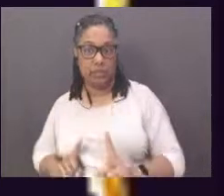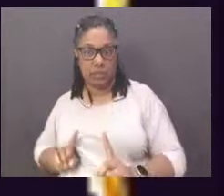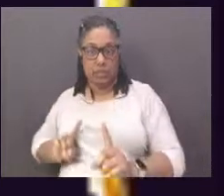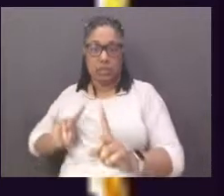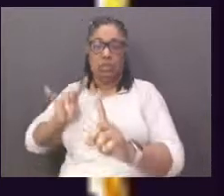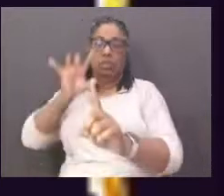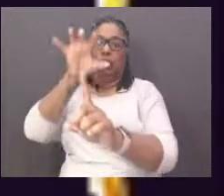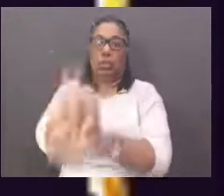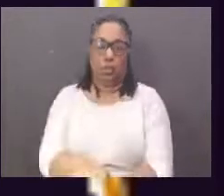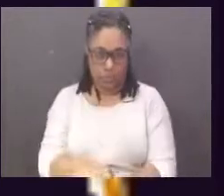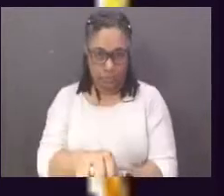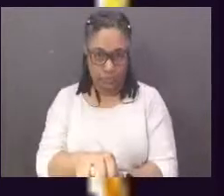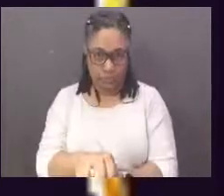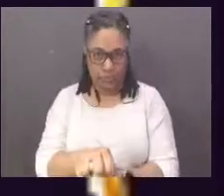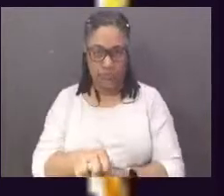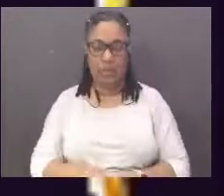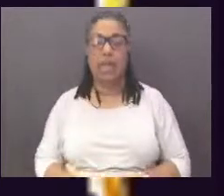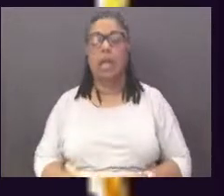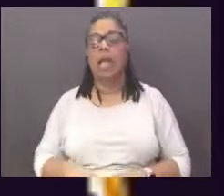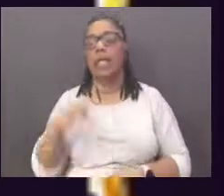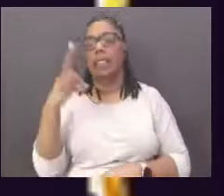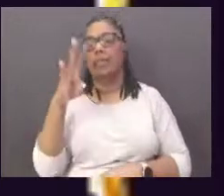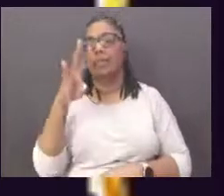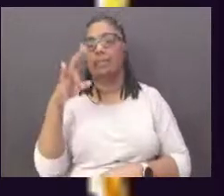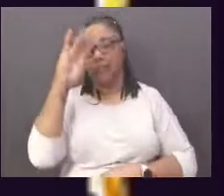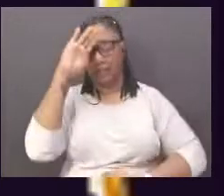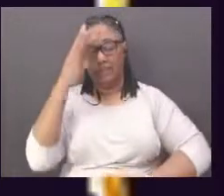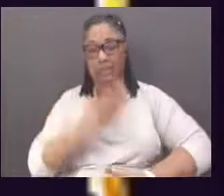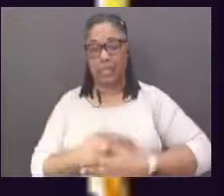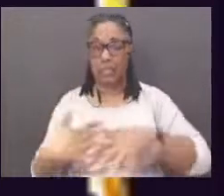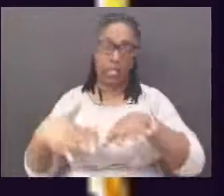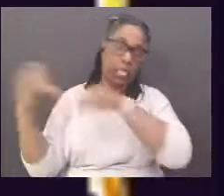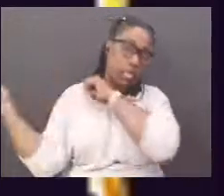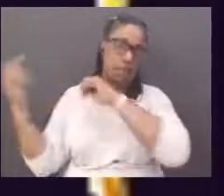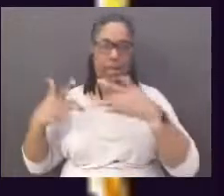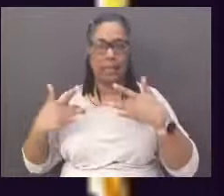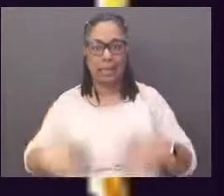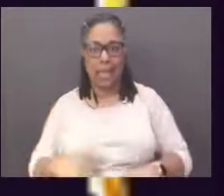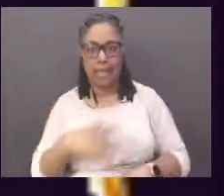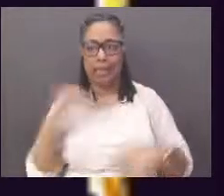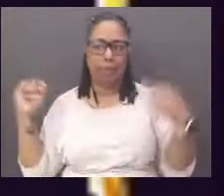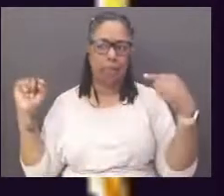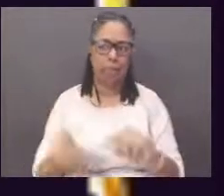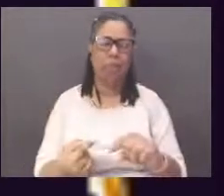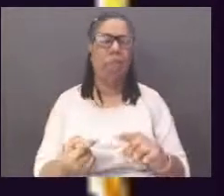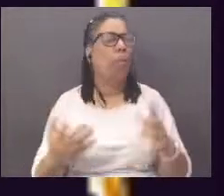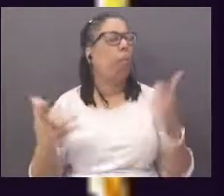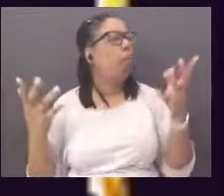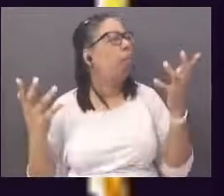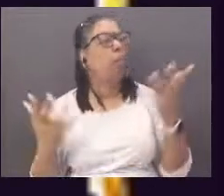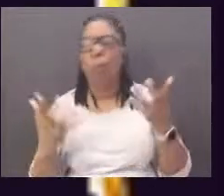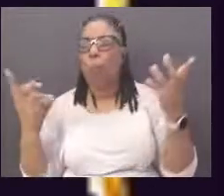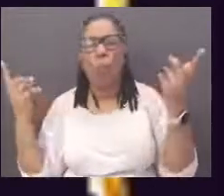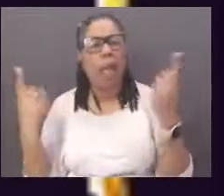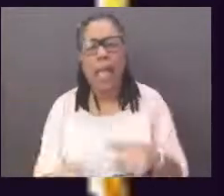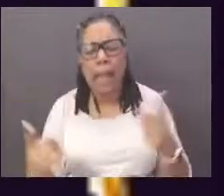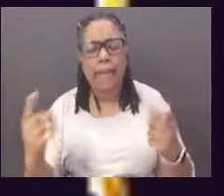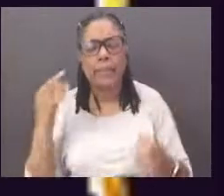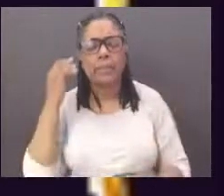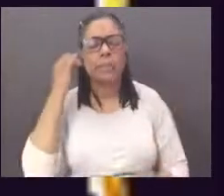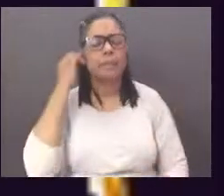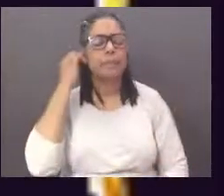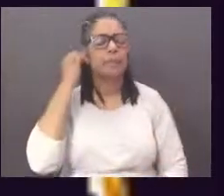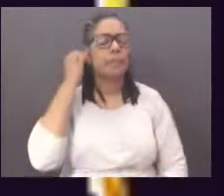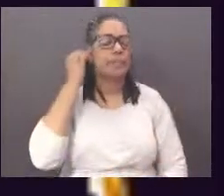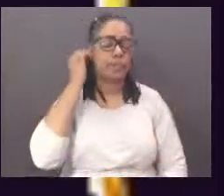house naked and wounded. What in the world happened? Here's the problem, my brothers and sisters,